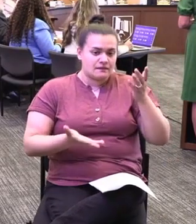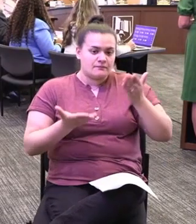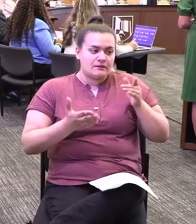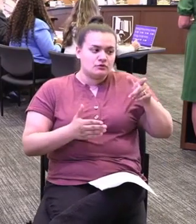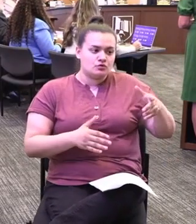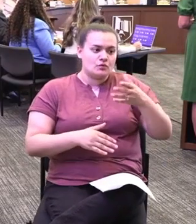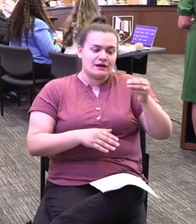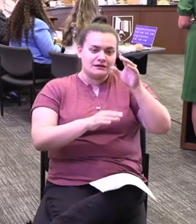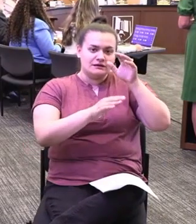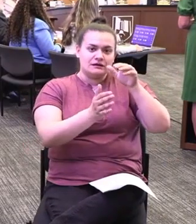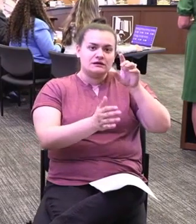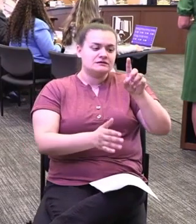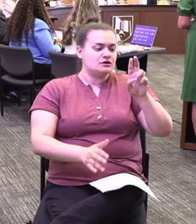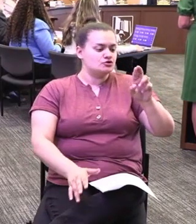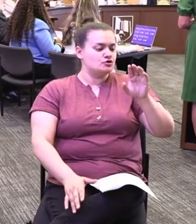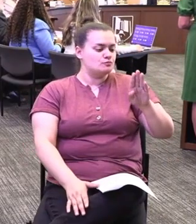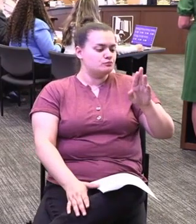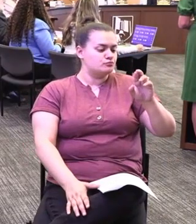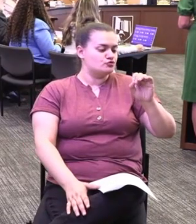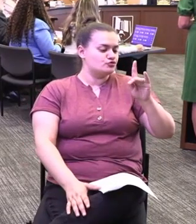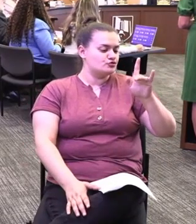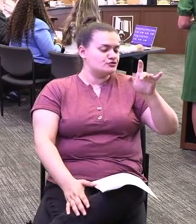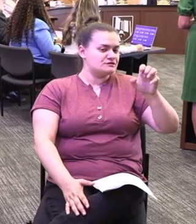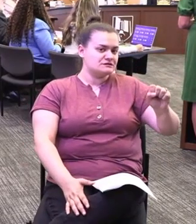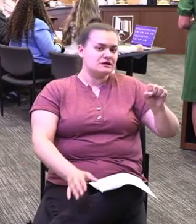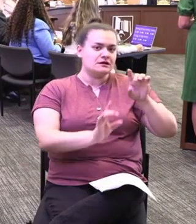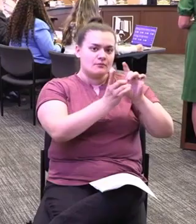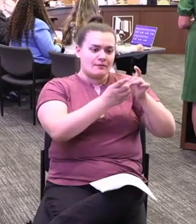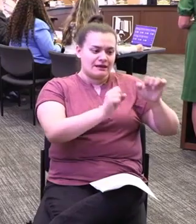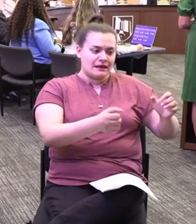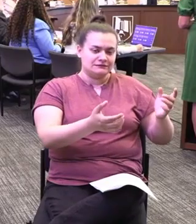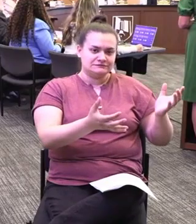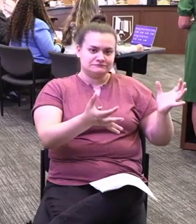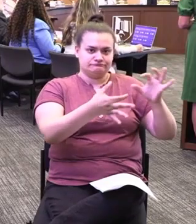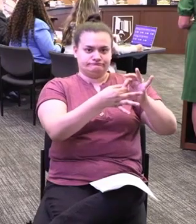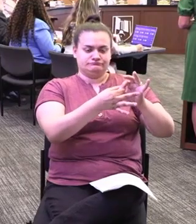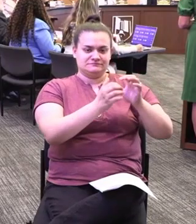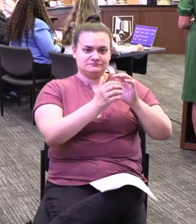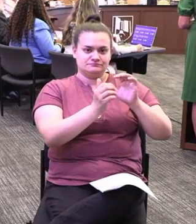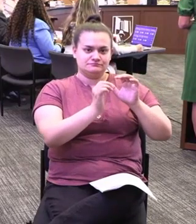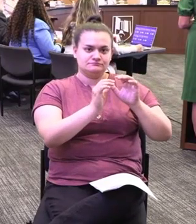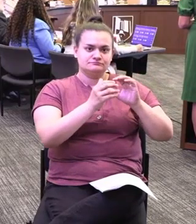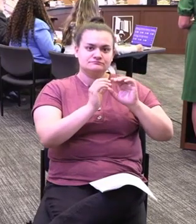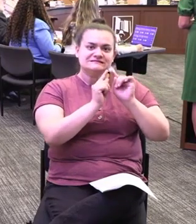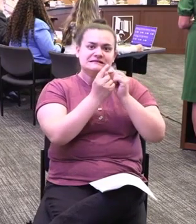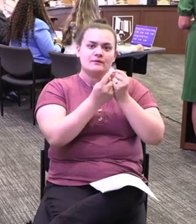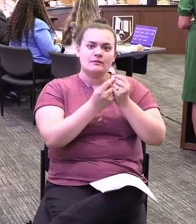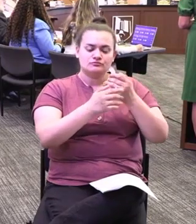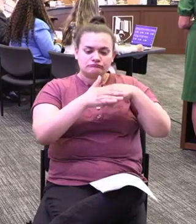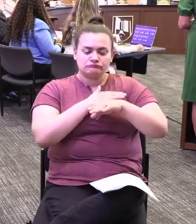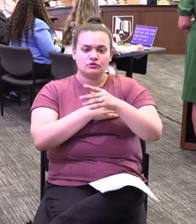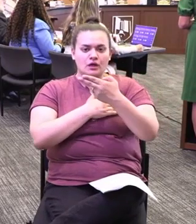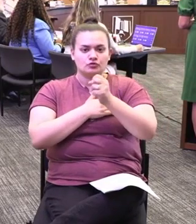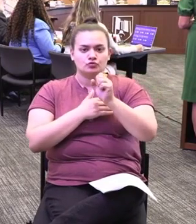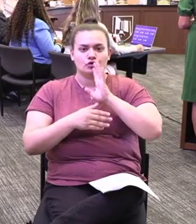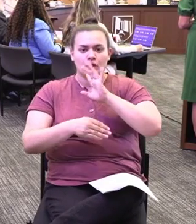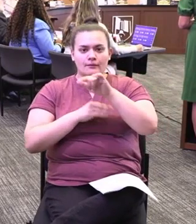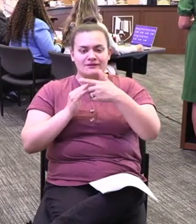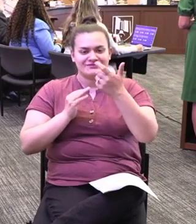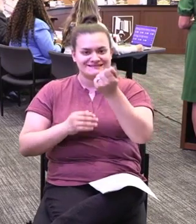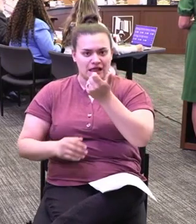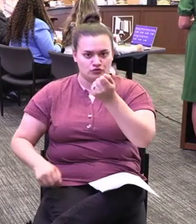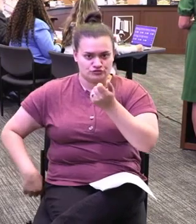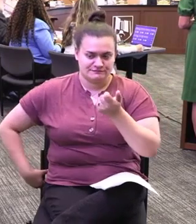and Dr. Brooks's department can team up to really getting into the high schools to talk about the scholarships, because I know,